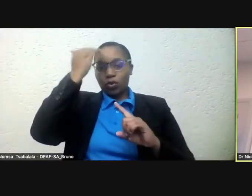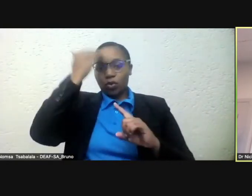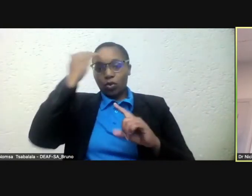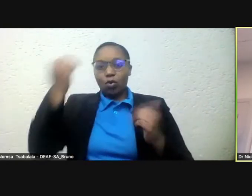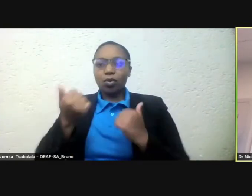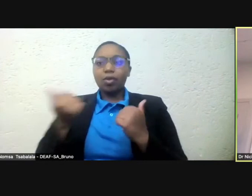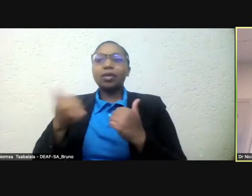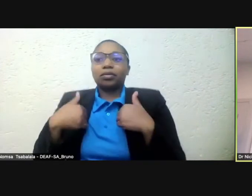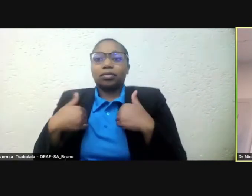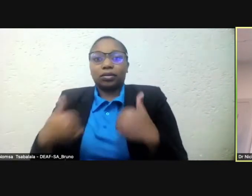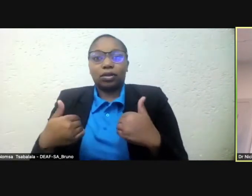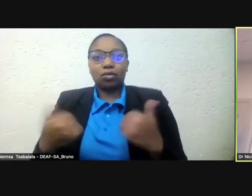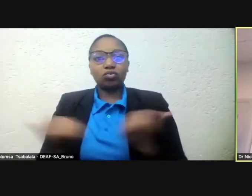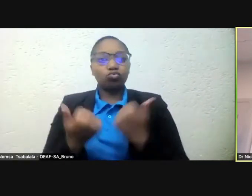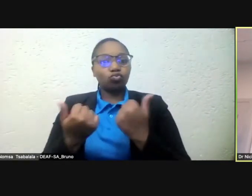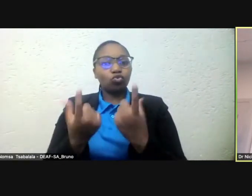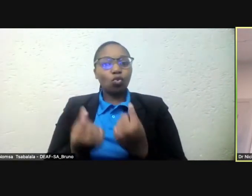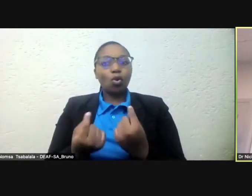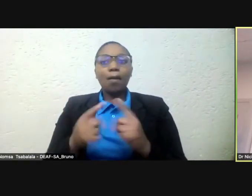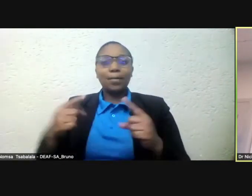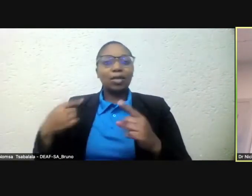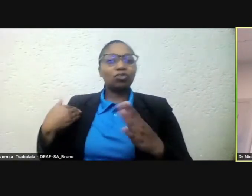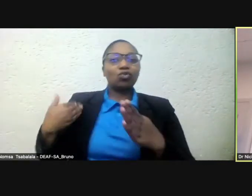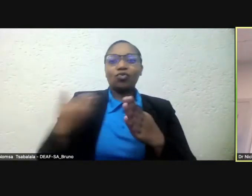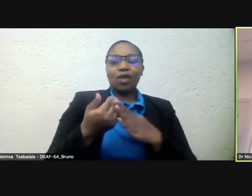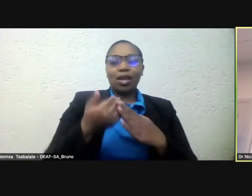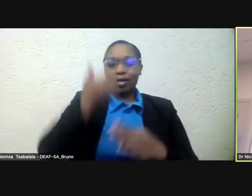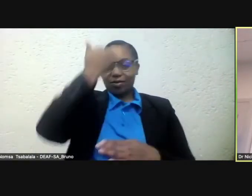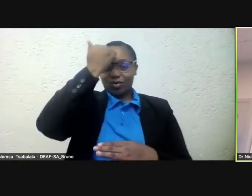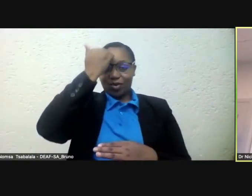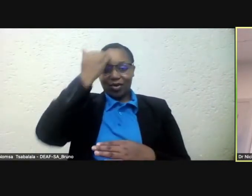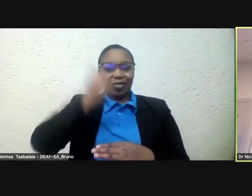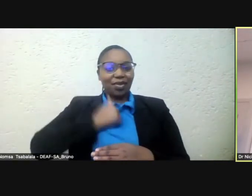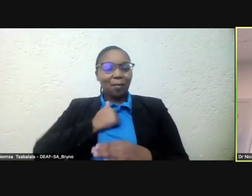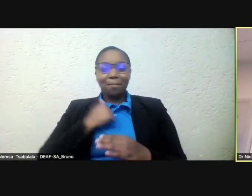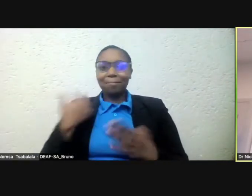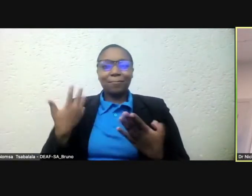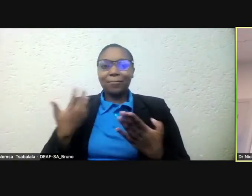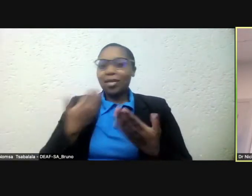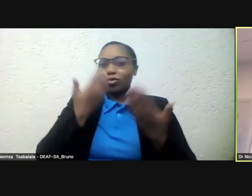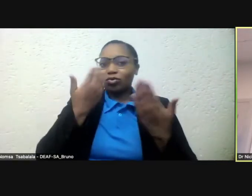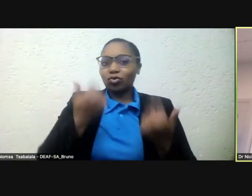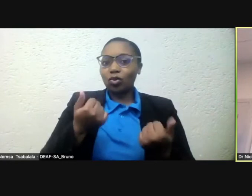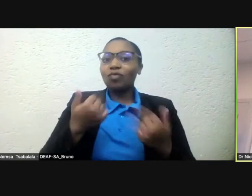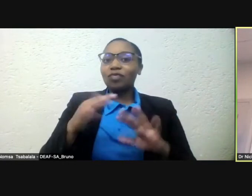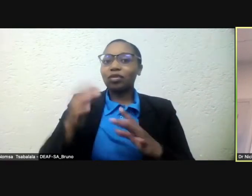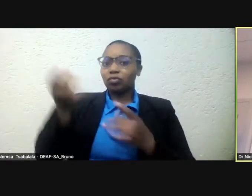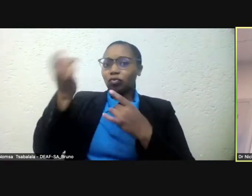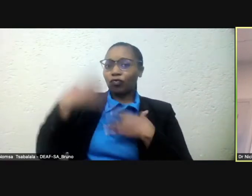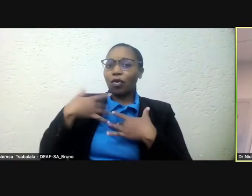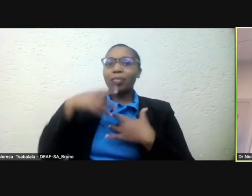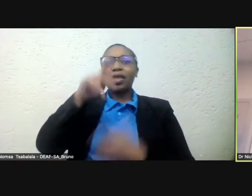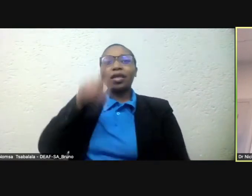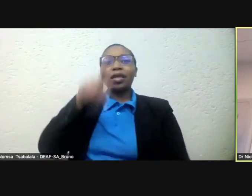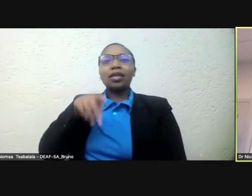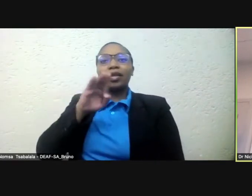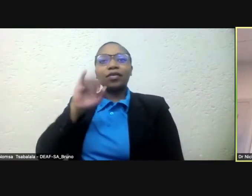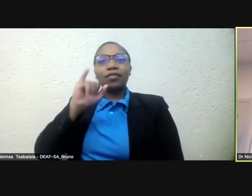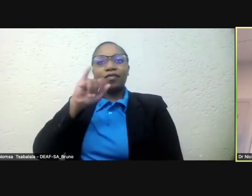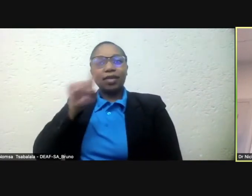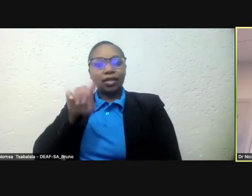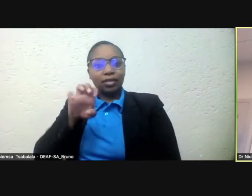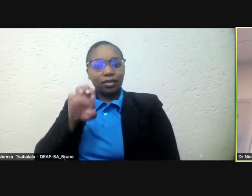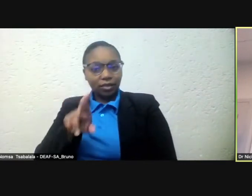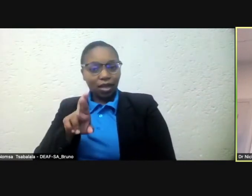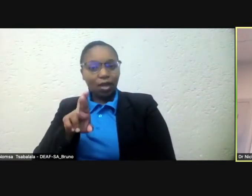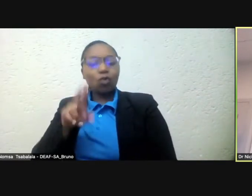an application to my knowledge. We did get an indication that Pfizer was going to make an application in the early part